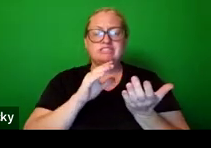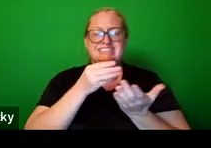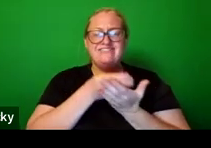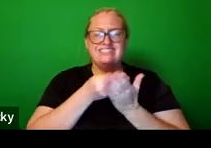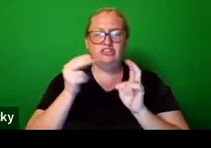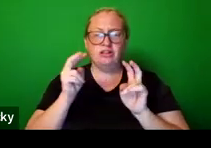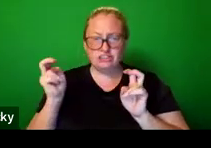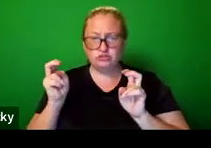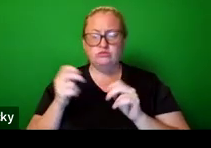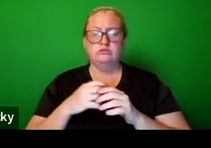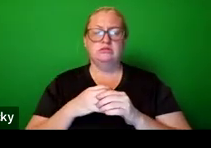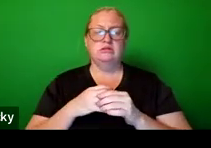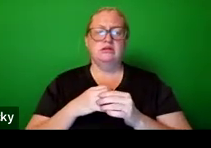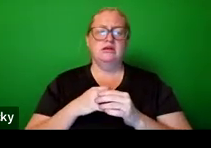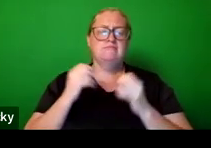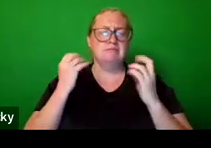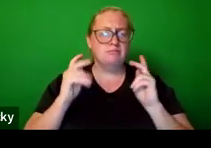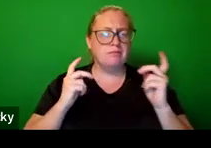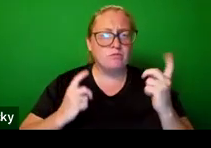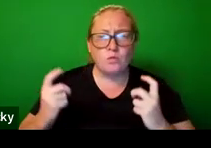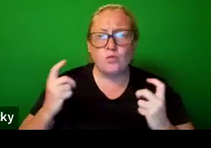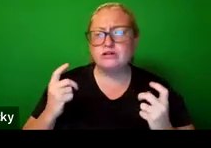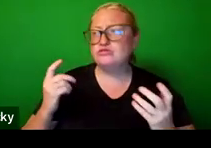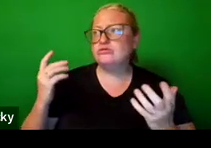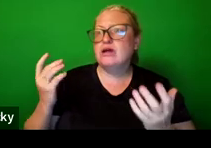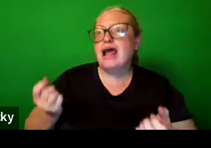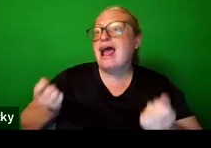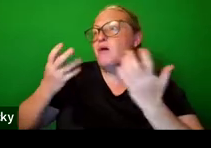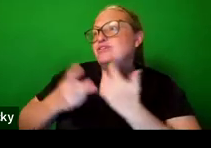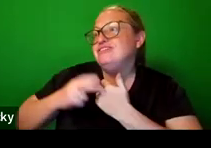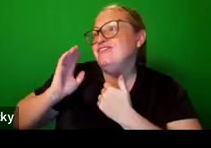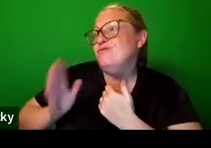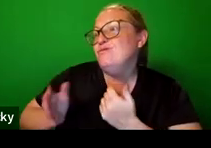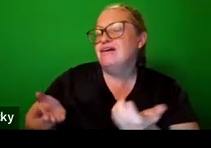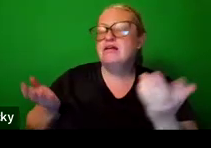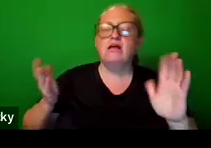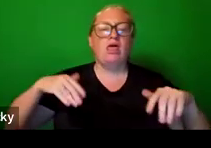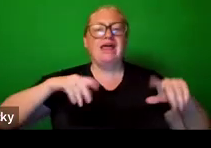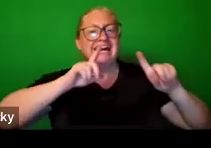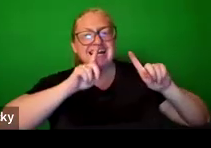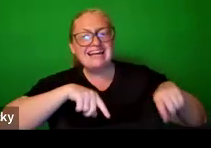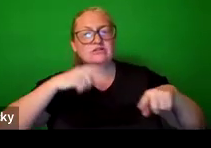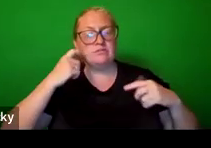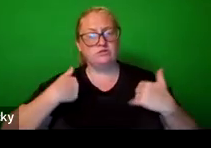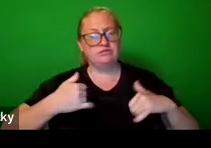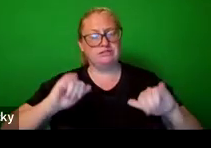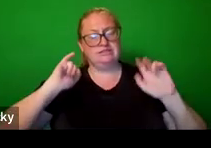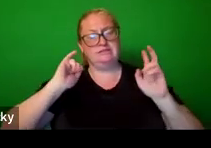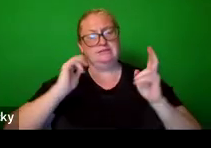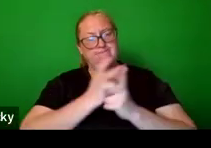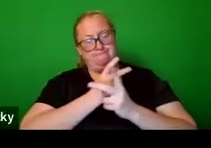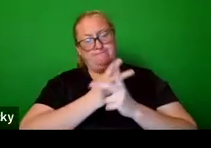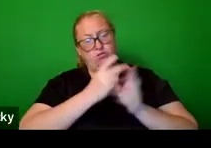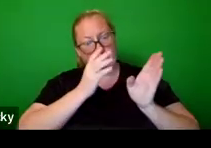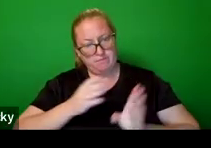issues. And there's been a lot of questions about like, well, what will the savings be? And we haven't answered that question yet because we were determining what the plan is. We share